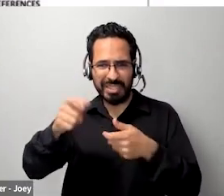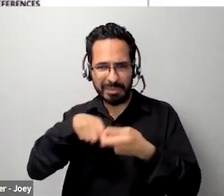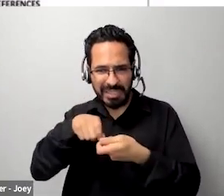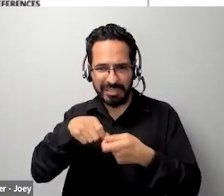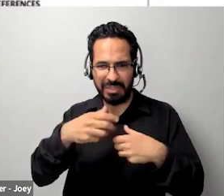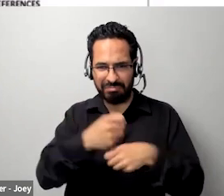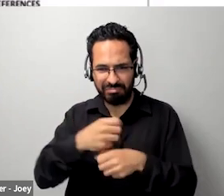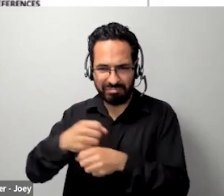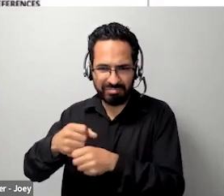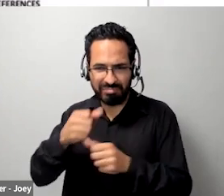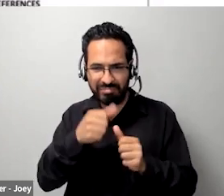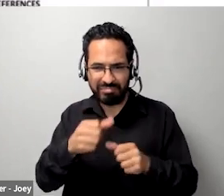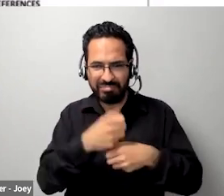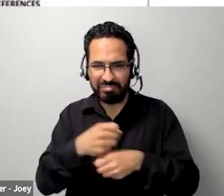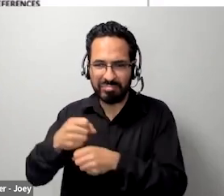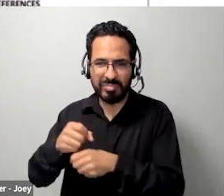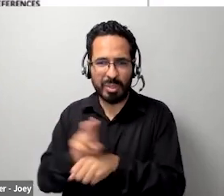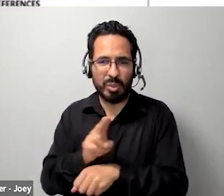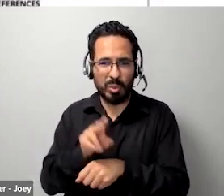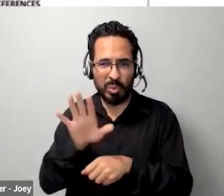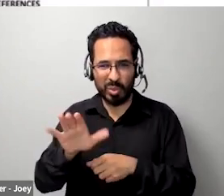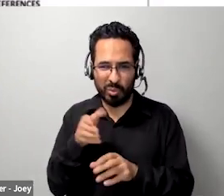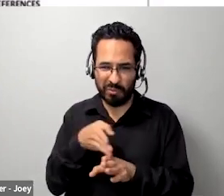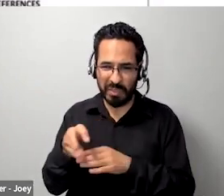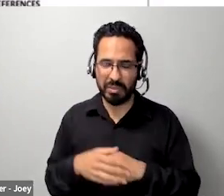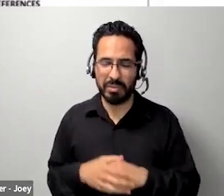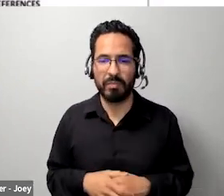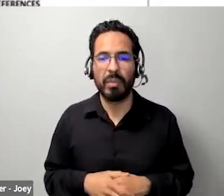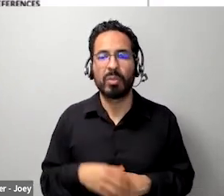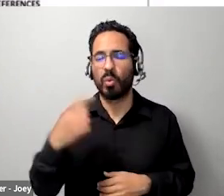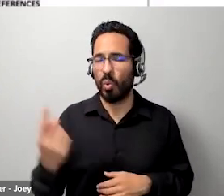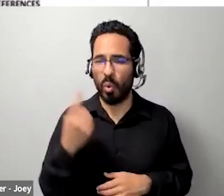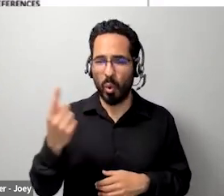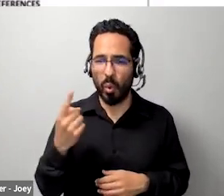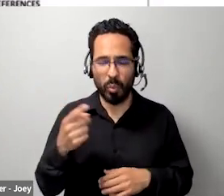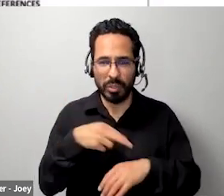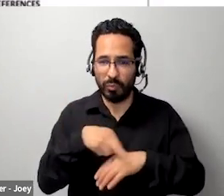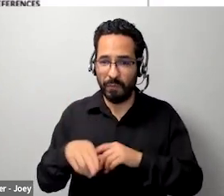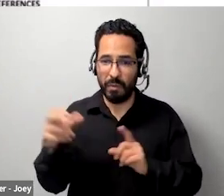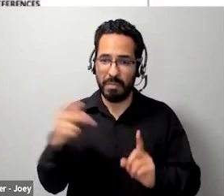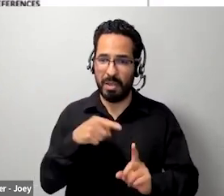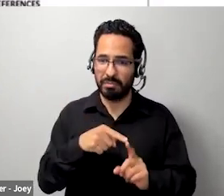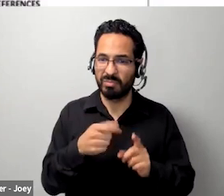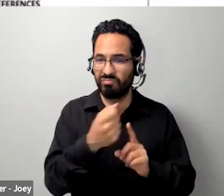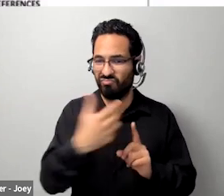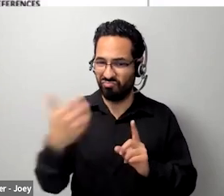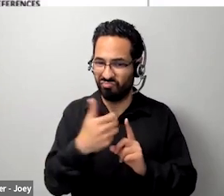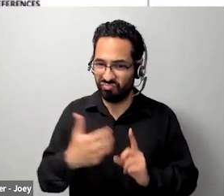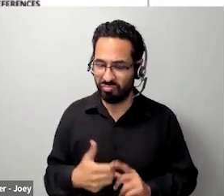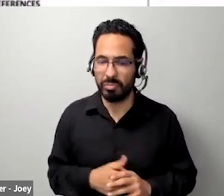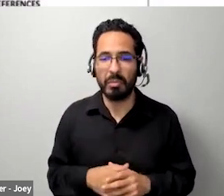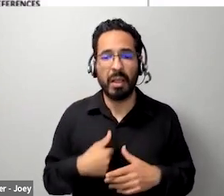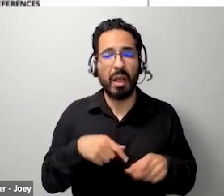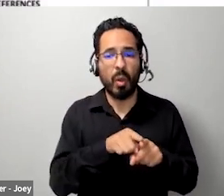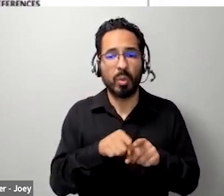specific acronyms that are used in your field. So always revert back to spelling those out. I'd also like